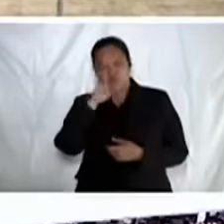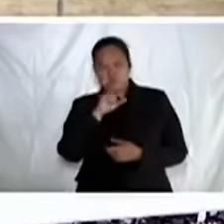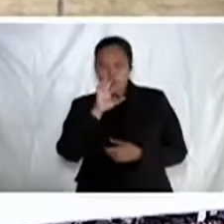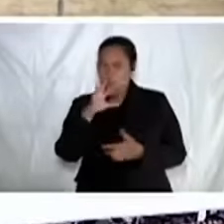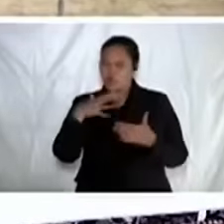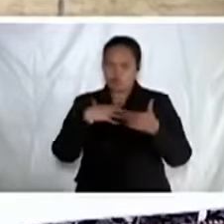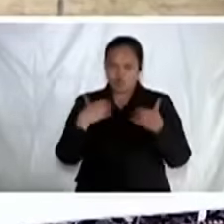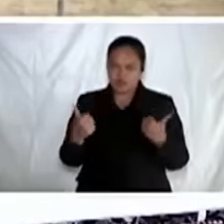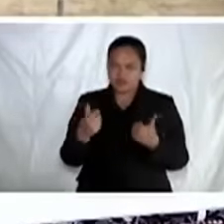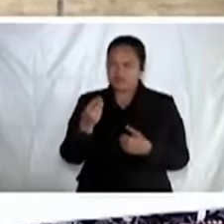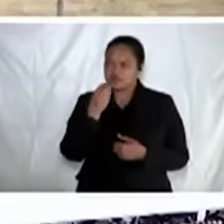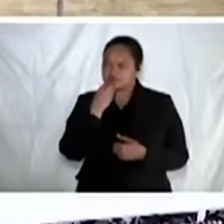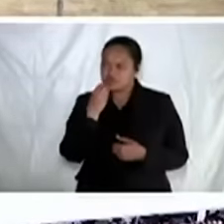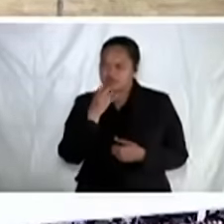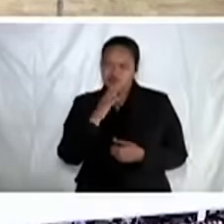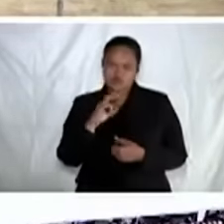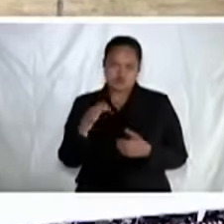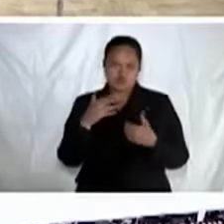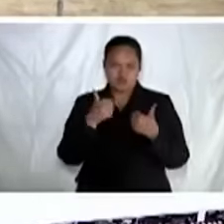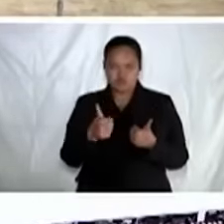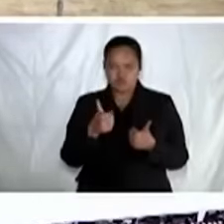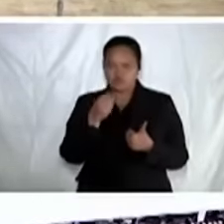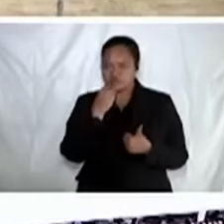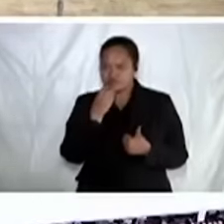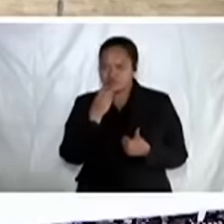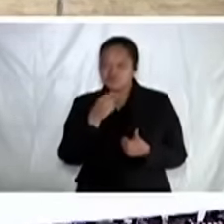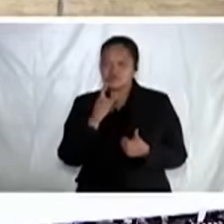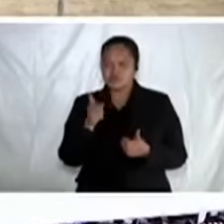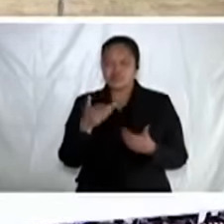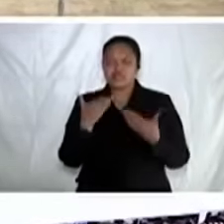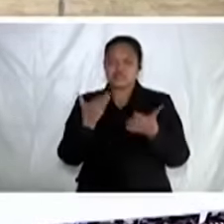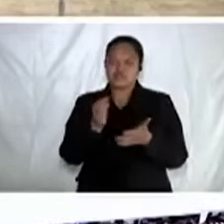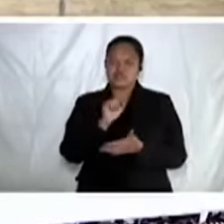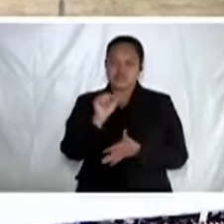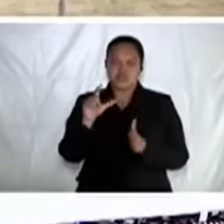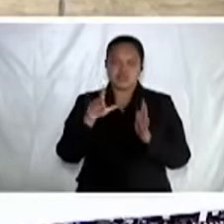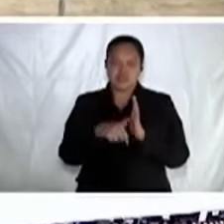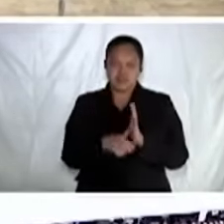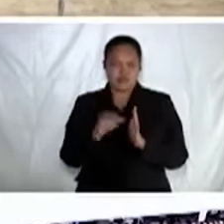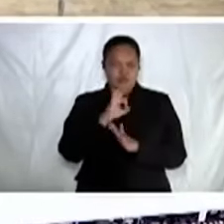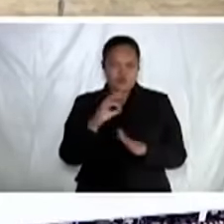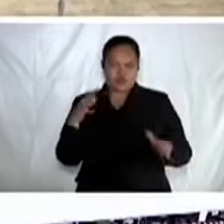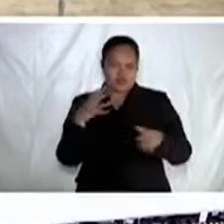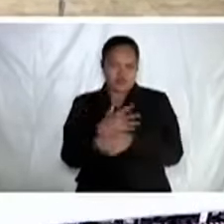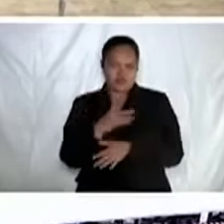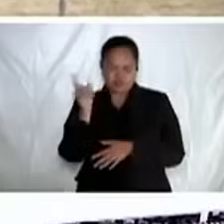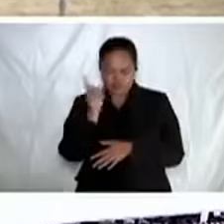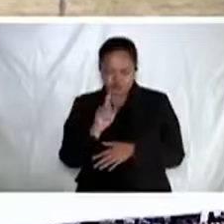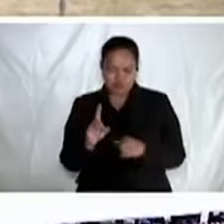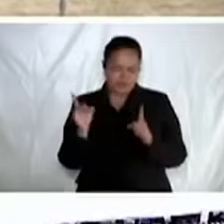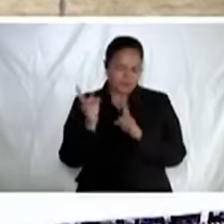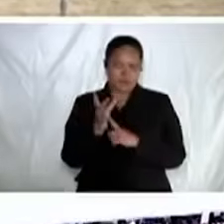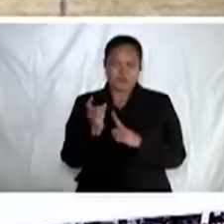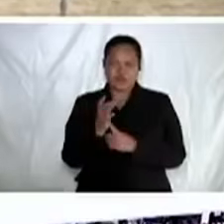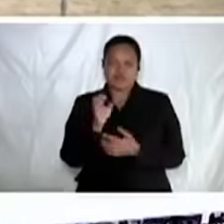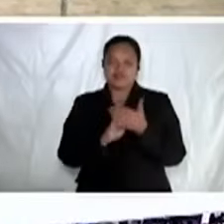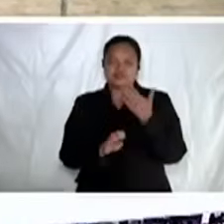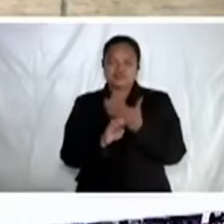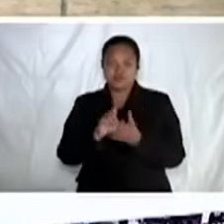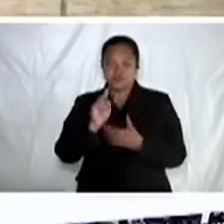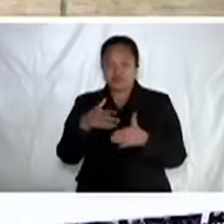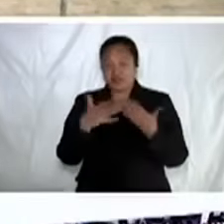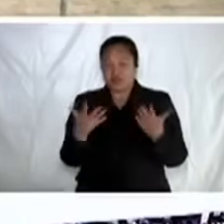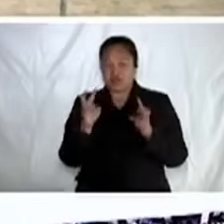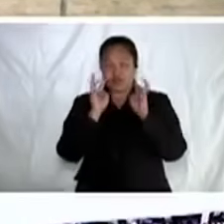nondo kan baga and nondo siletu na nondo ngauna mena kaku ni doon ka emalewa and songo mimbi and sinikwa yan sare